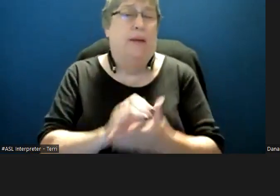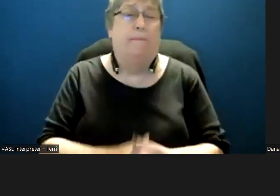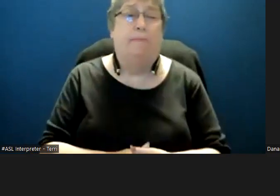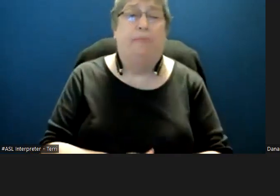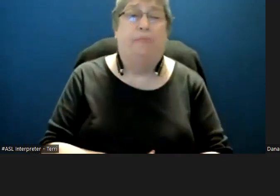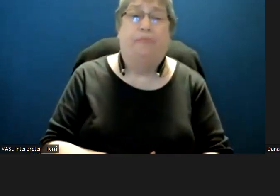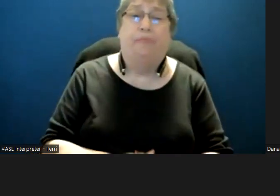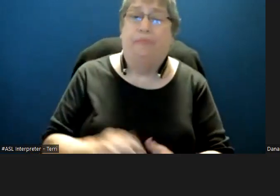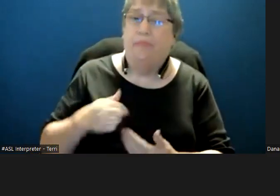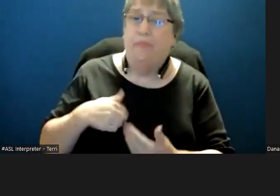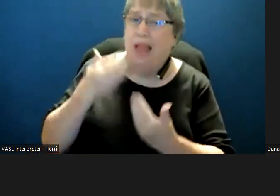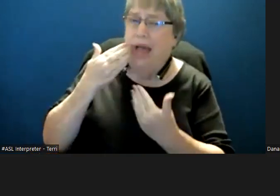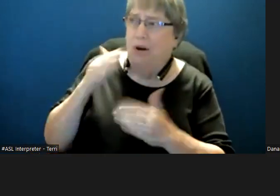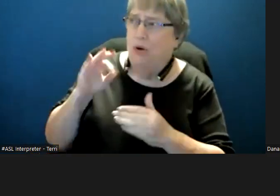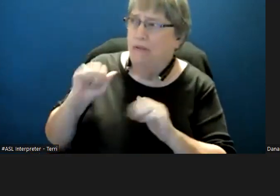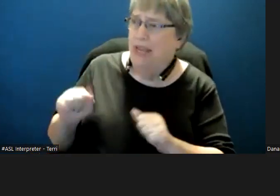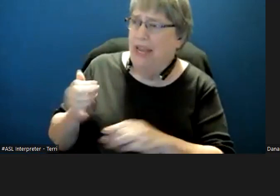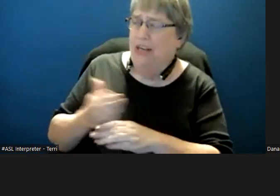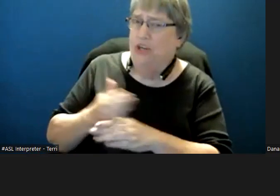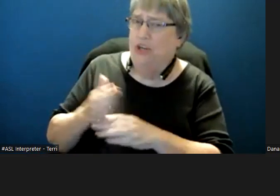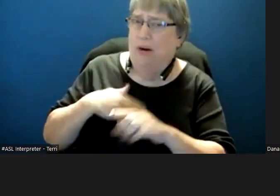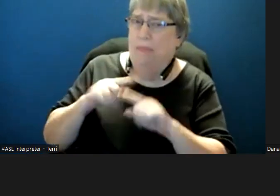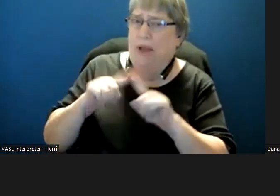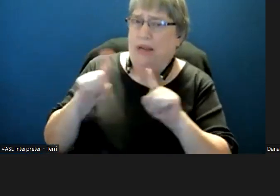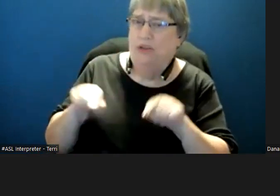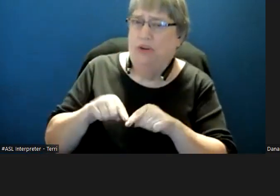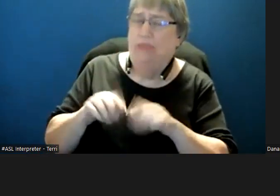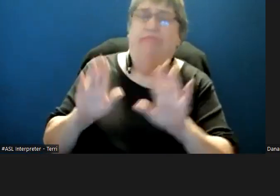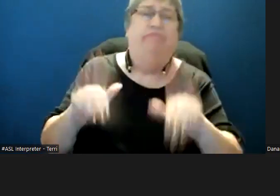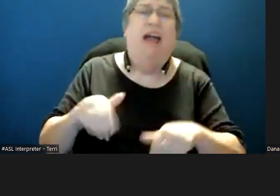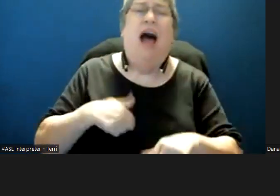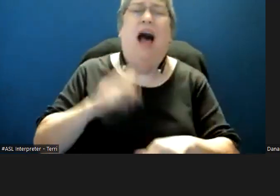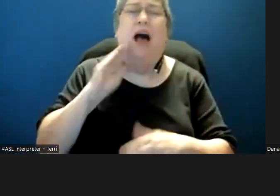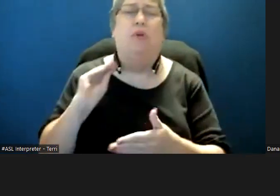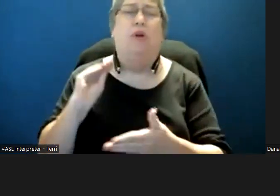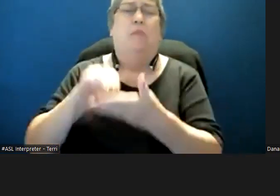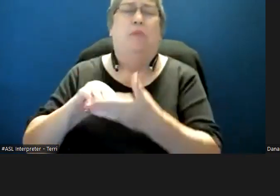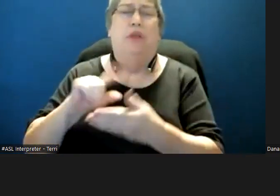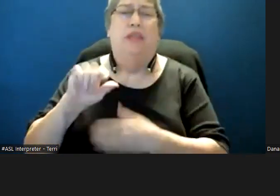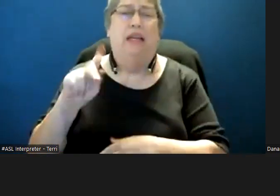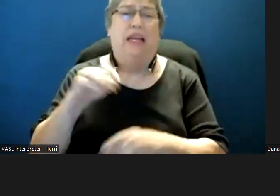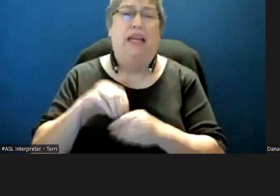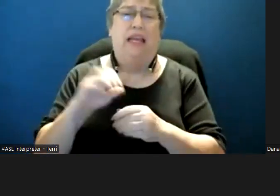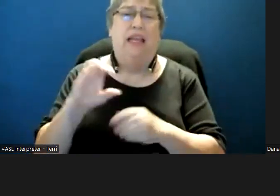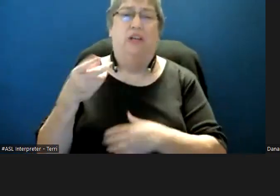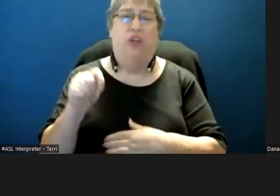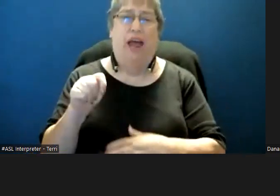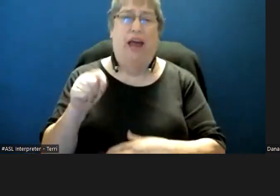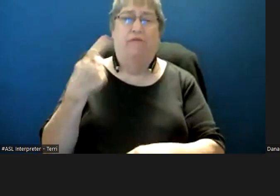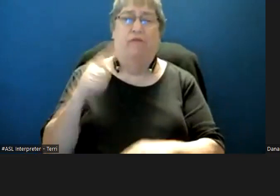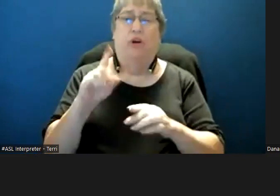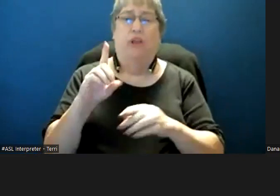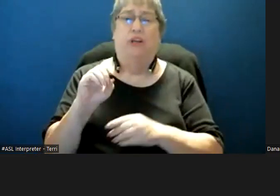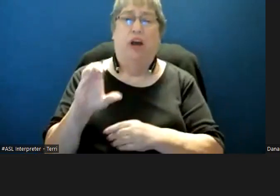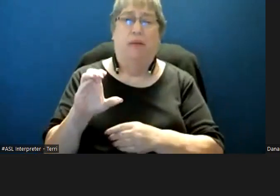Actually, I don't know if I'm going to be able to share my screen. Here, let me just put the link in the chat to the document. And it should